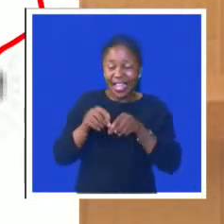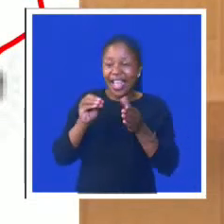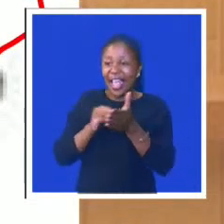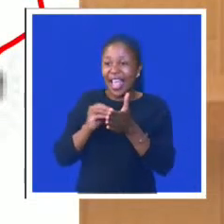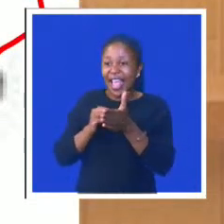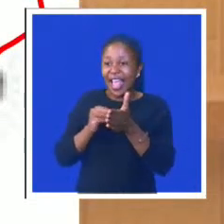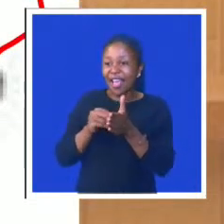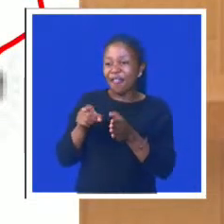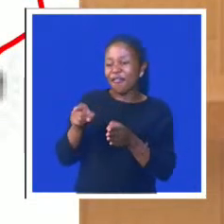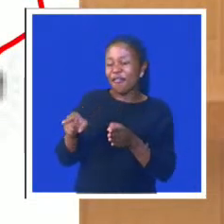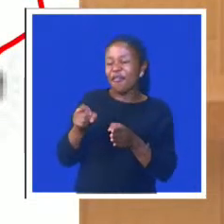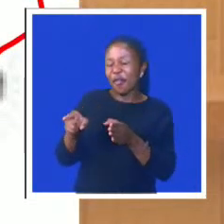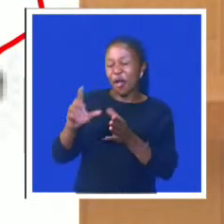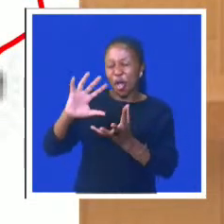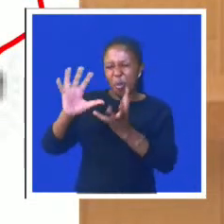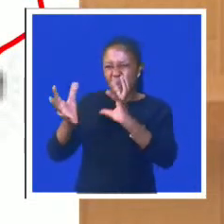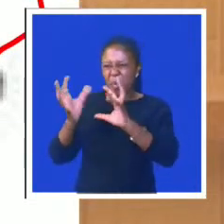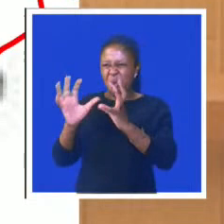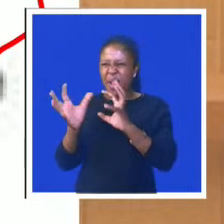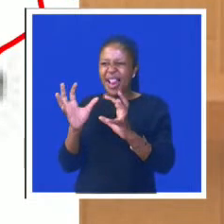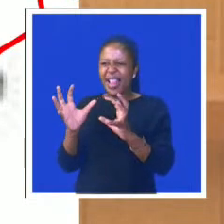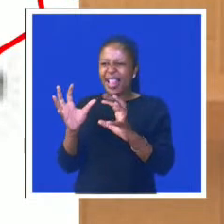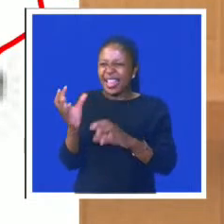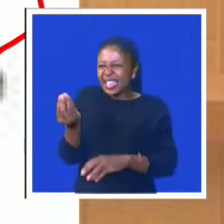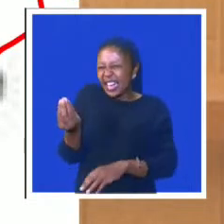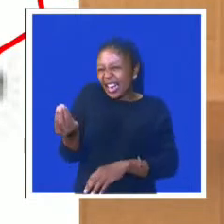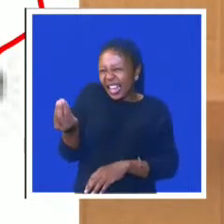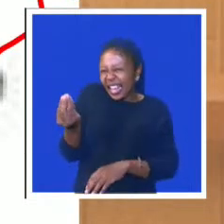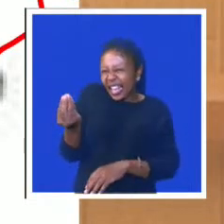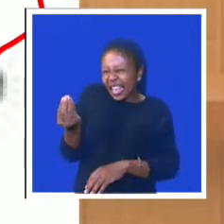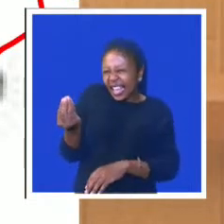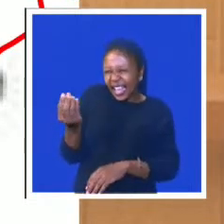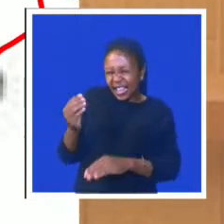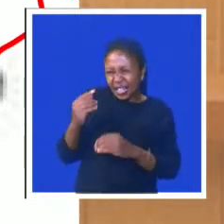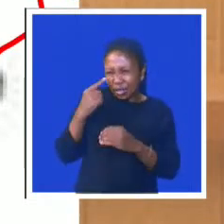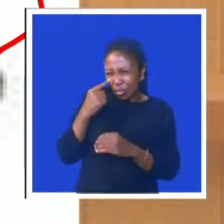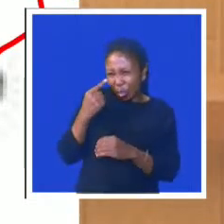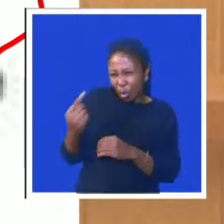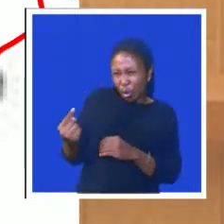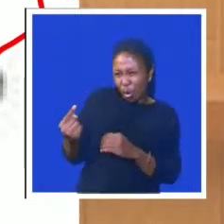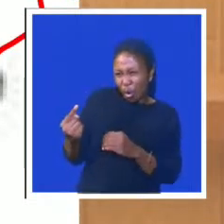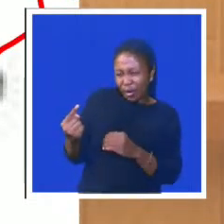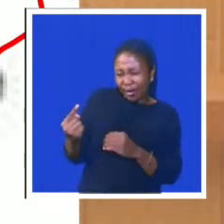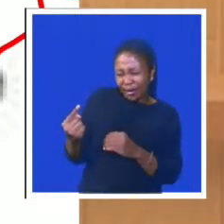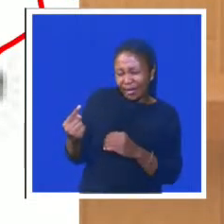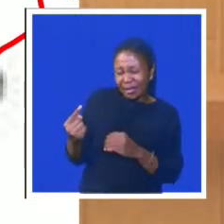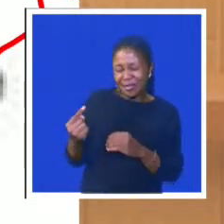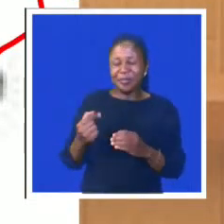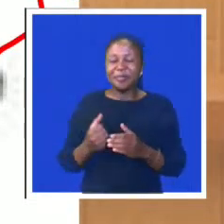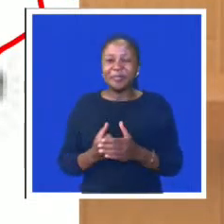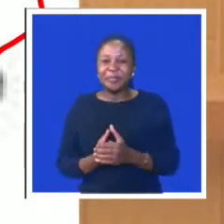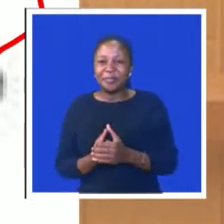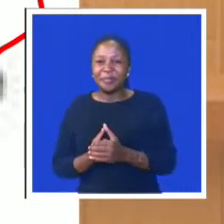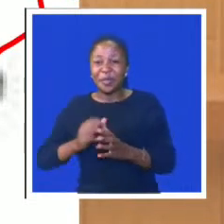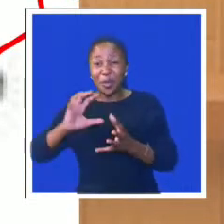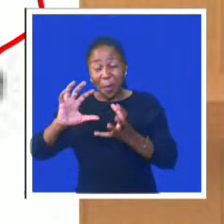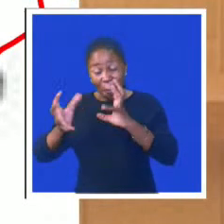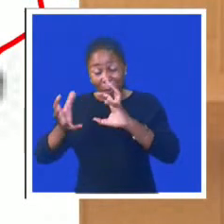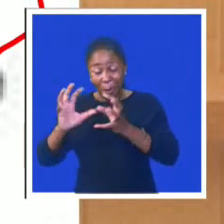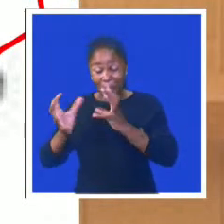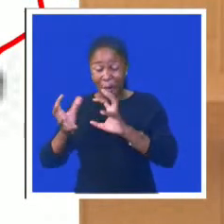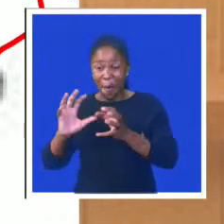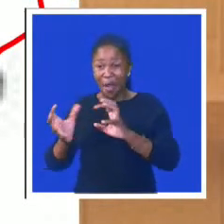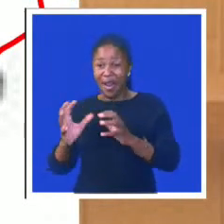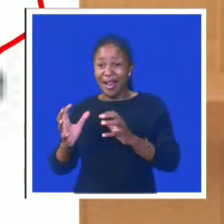just seeing just a little bit of the ball there. Where is the ball now? Good. The